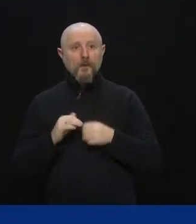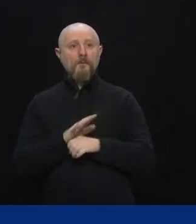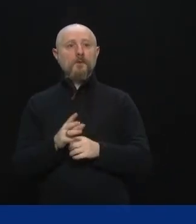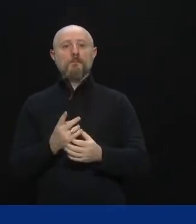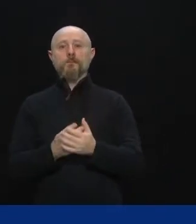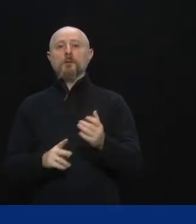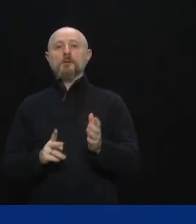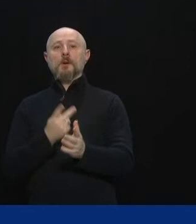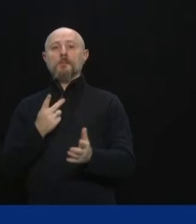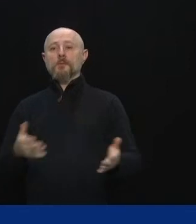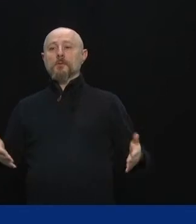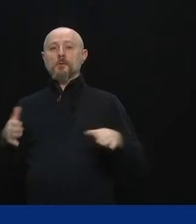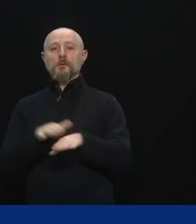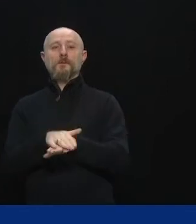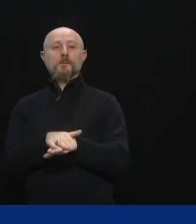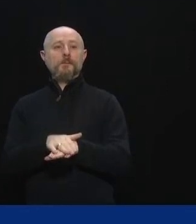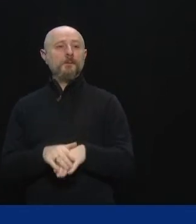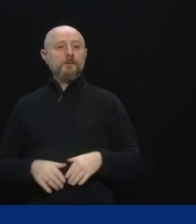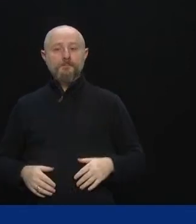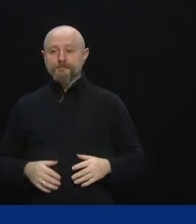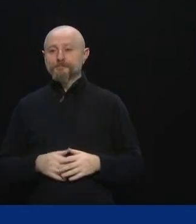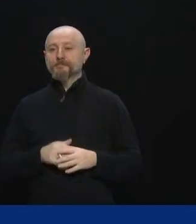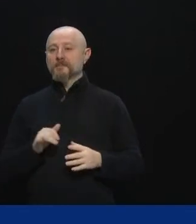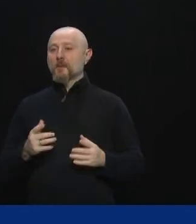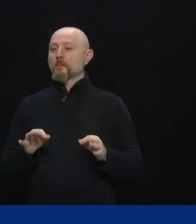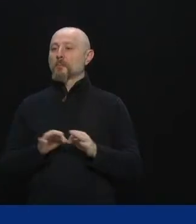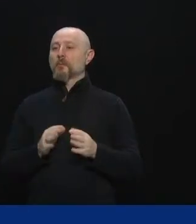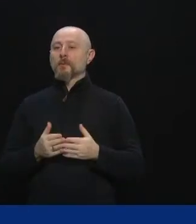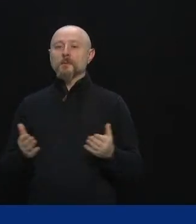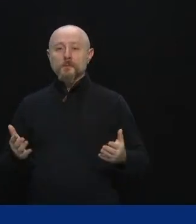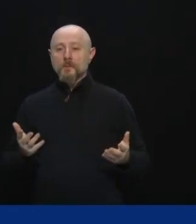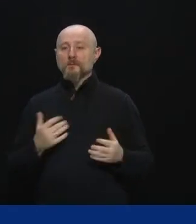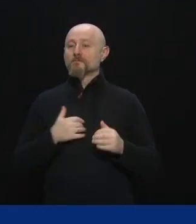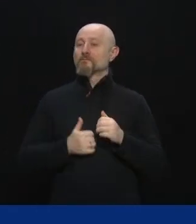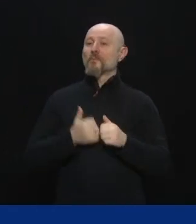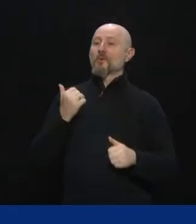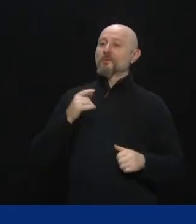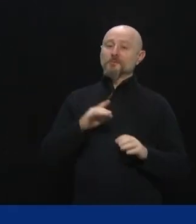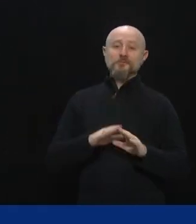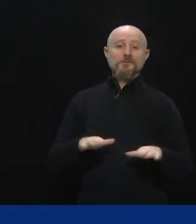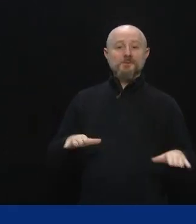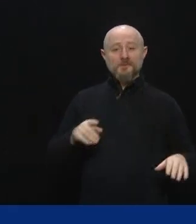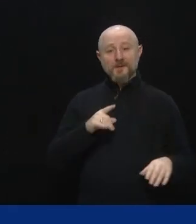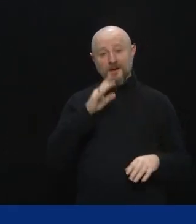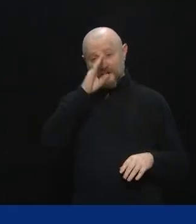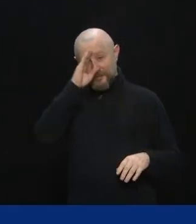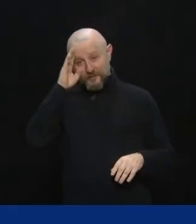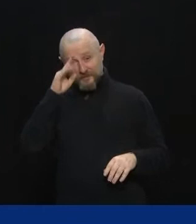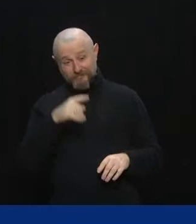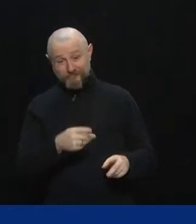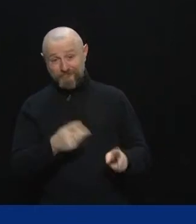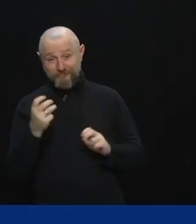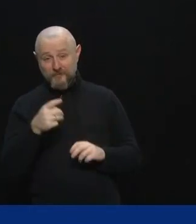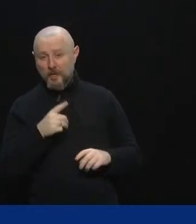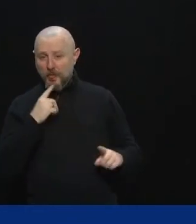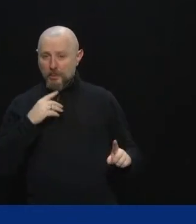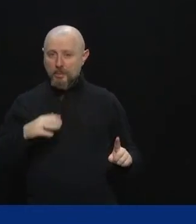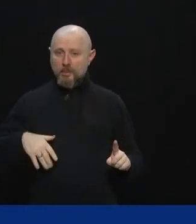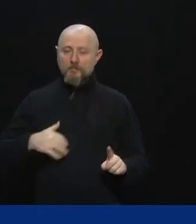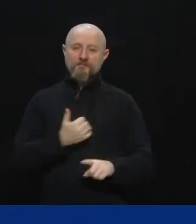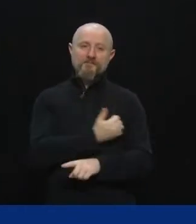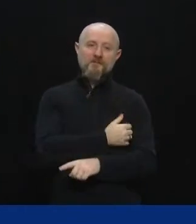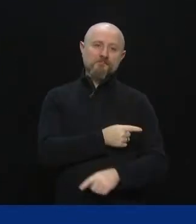want to show you this morning, that the vast majority of children who are hospitalized are unvaccinated.